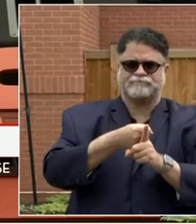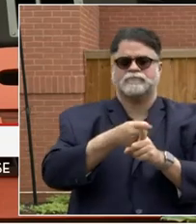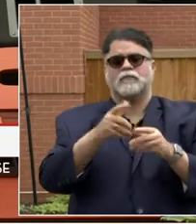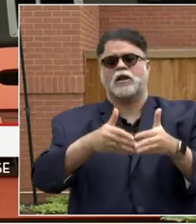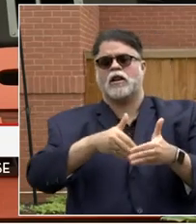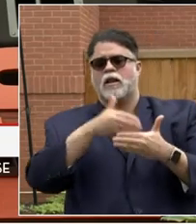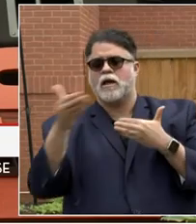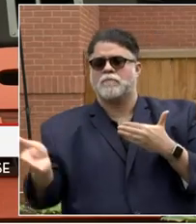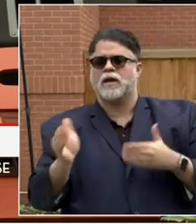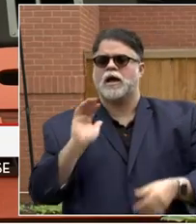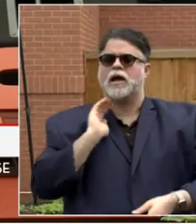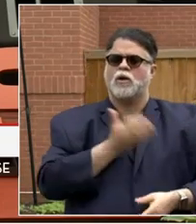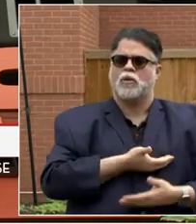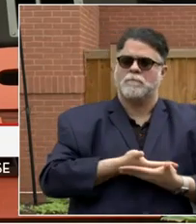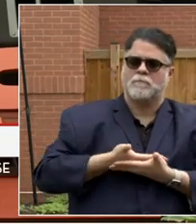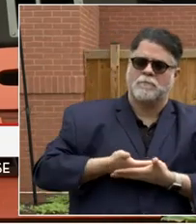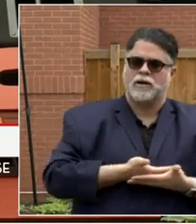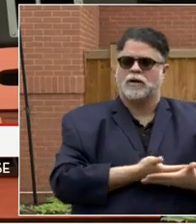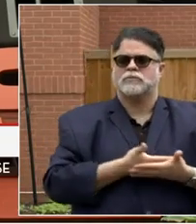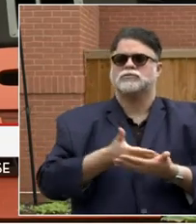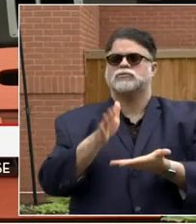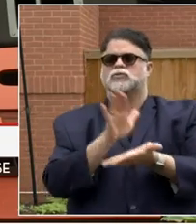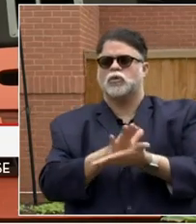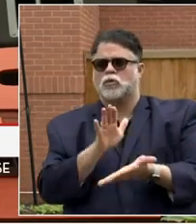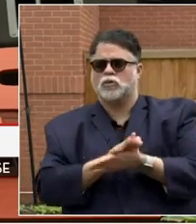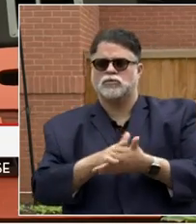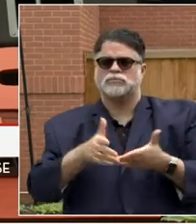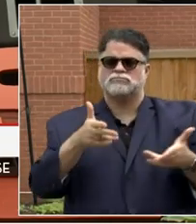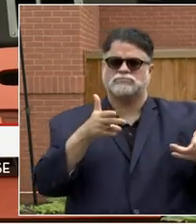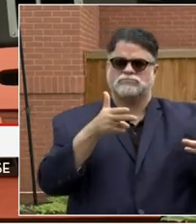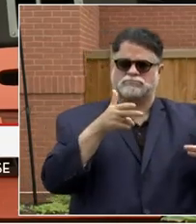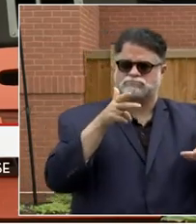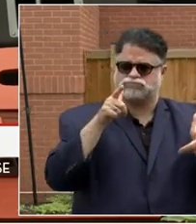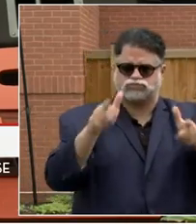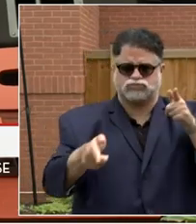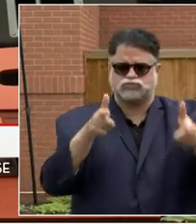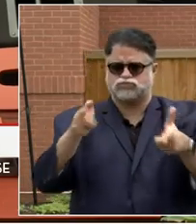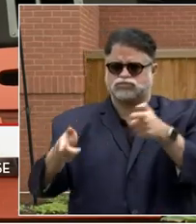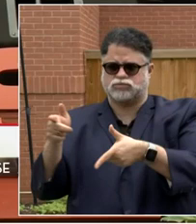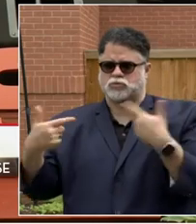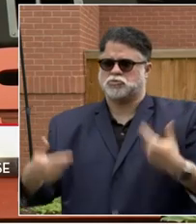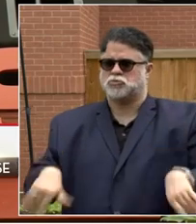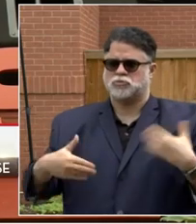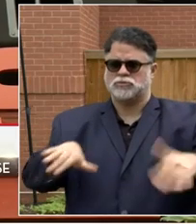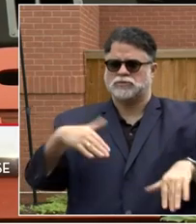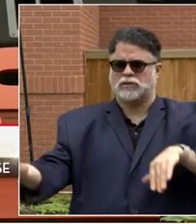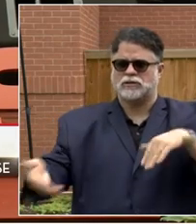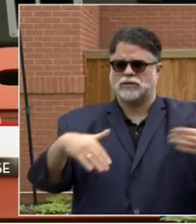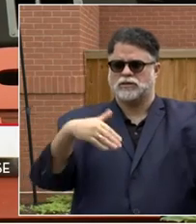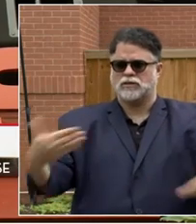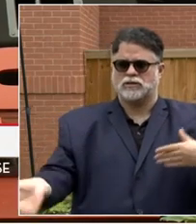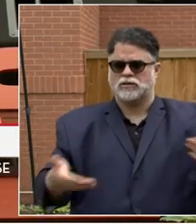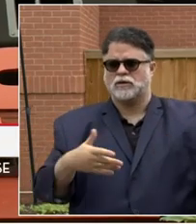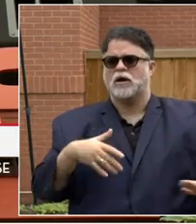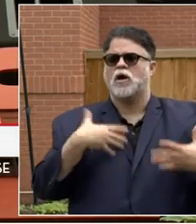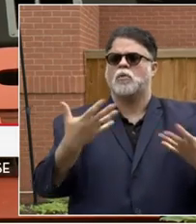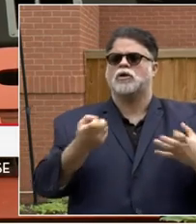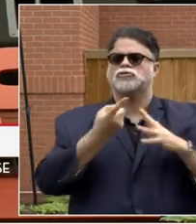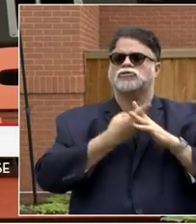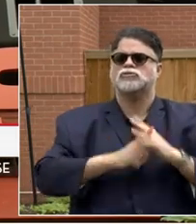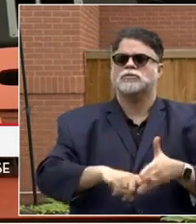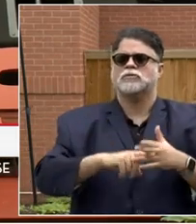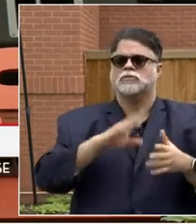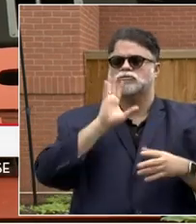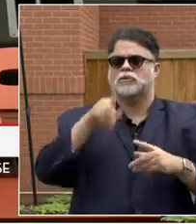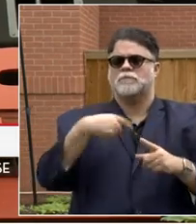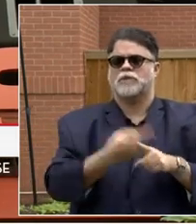babies in their school where they should be safe, gunned down. And I start off by talking about what we need to